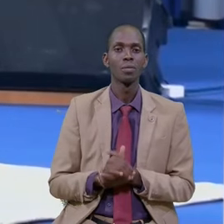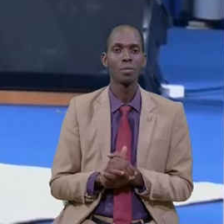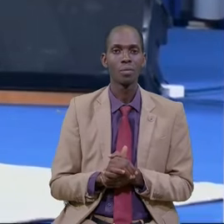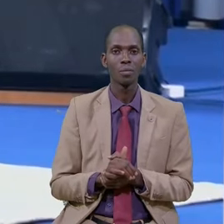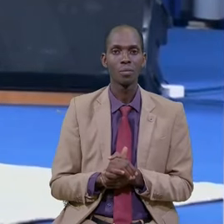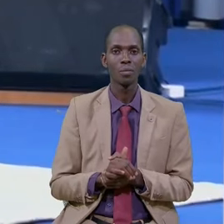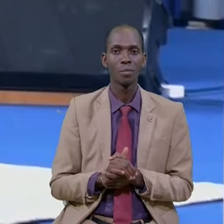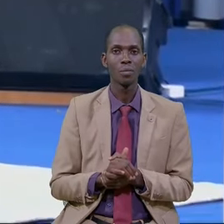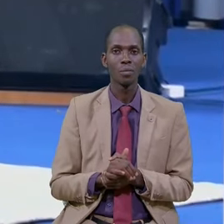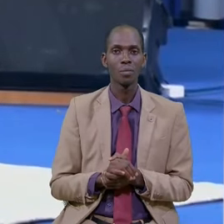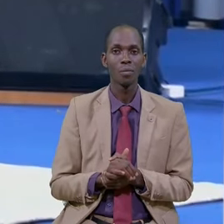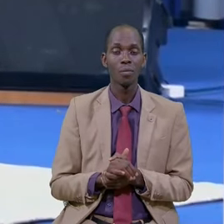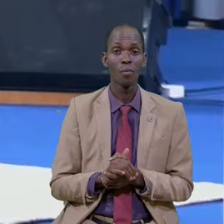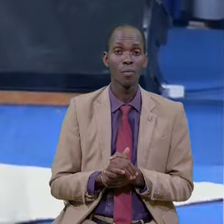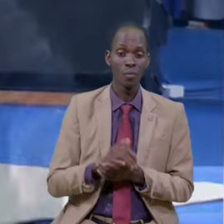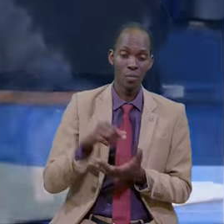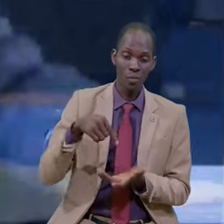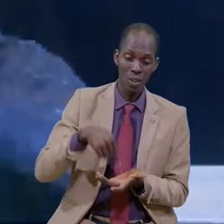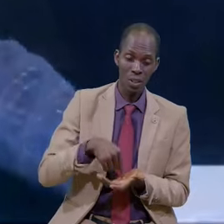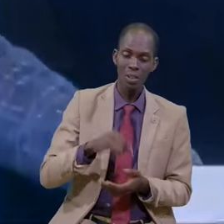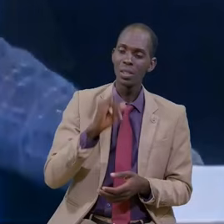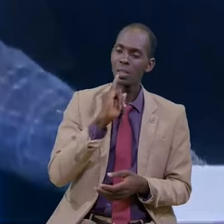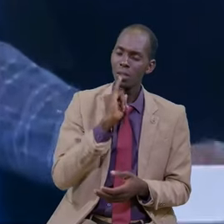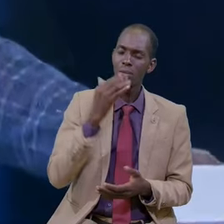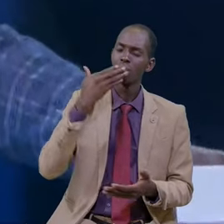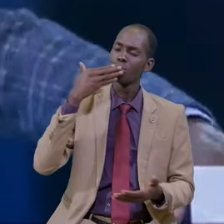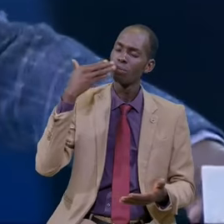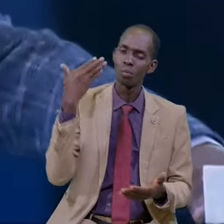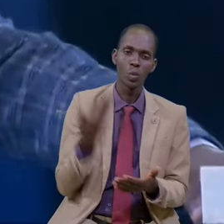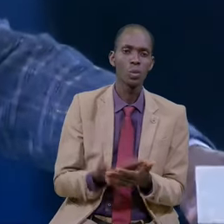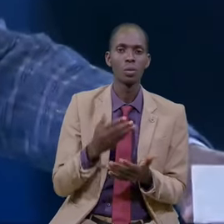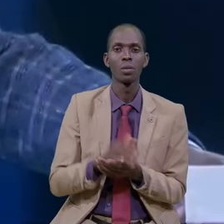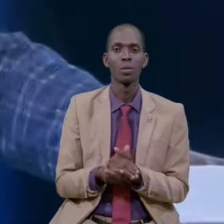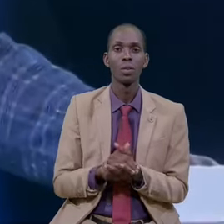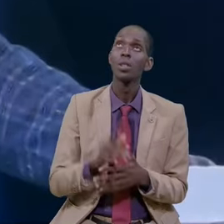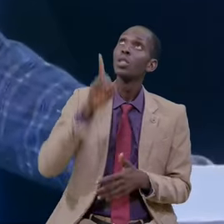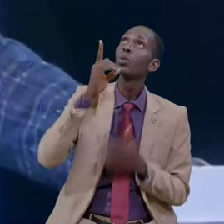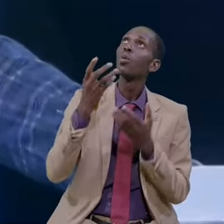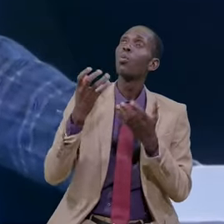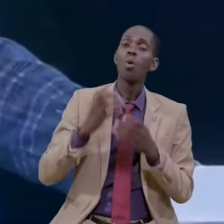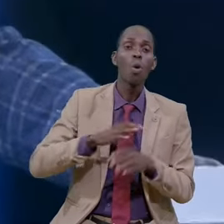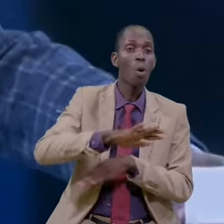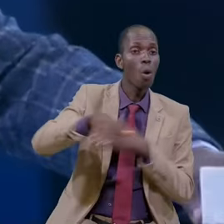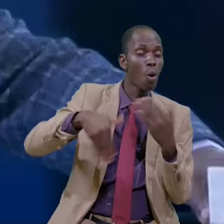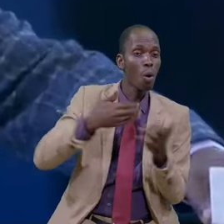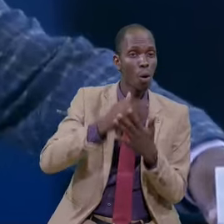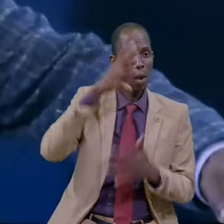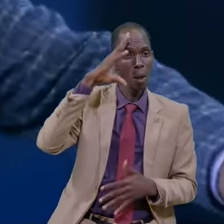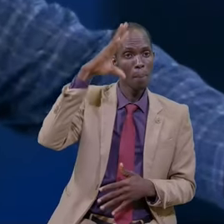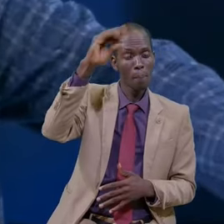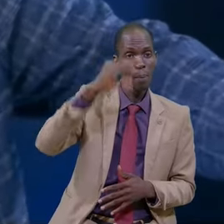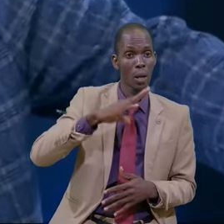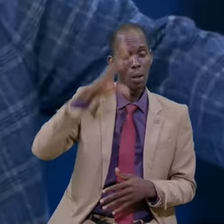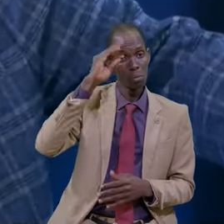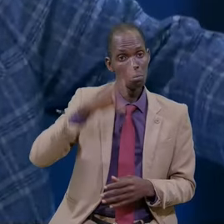saved this is good he wants all men all women all boys all